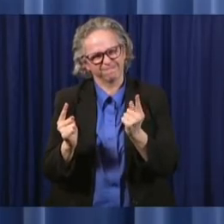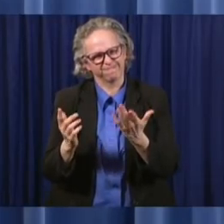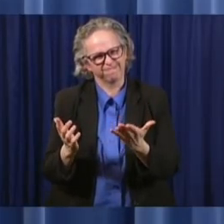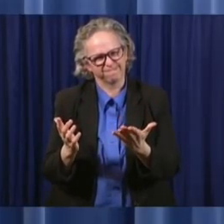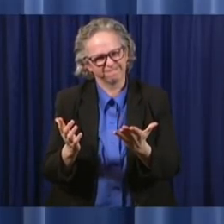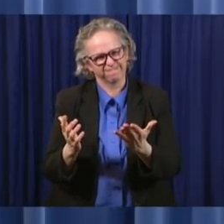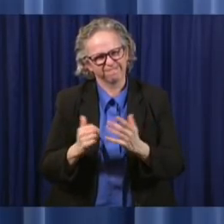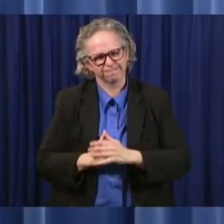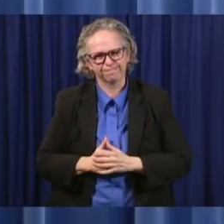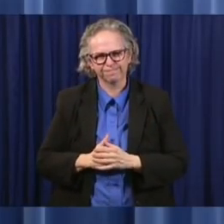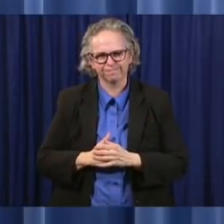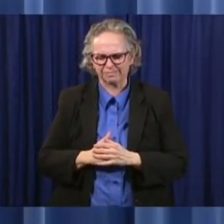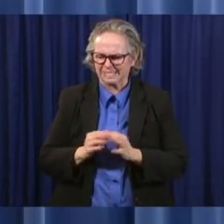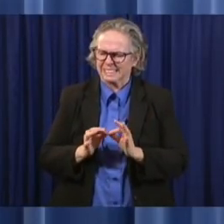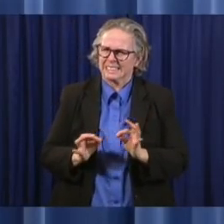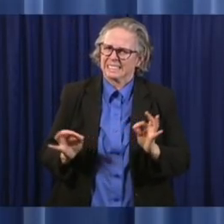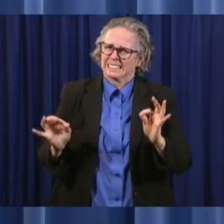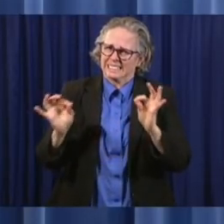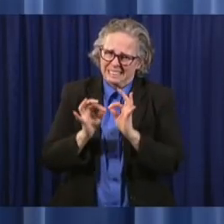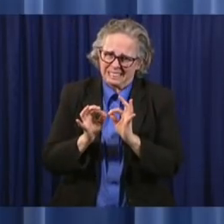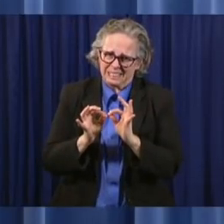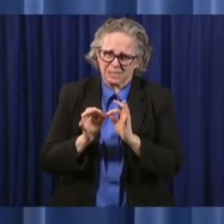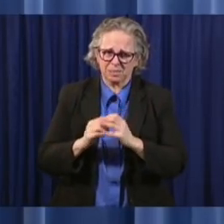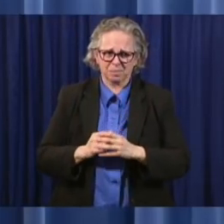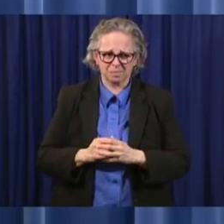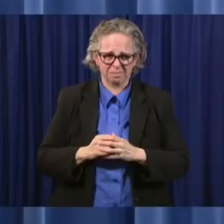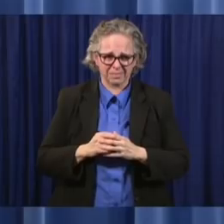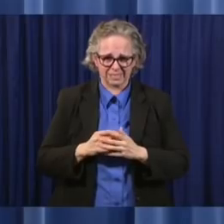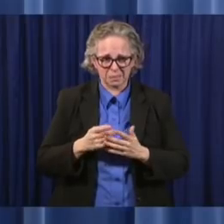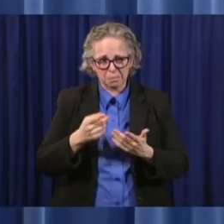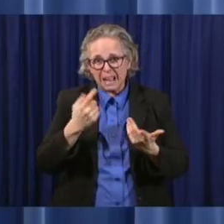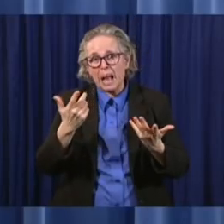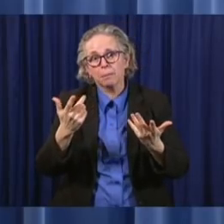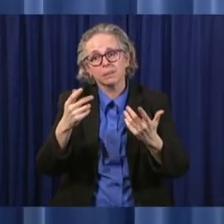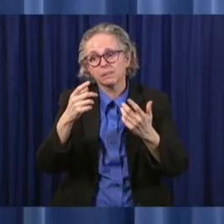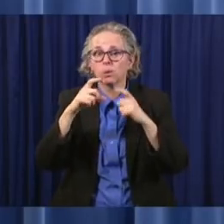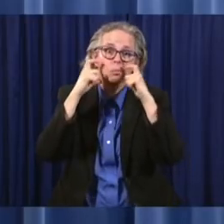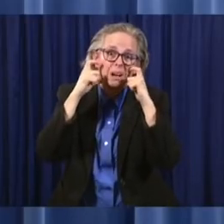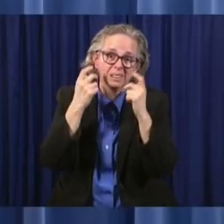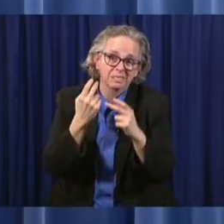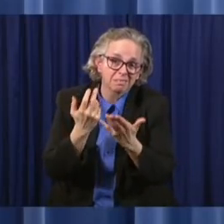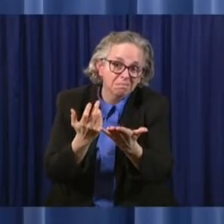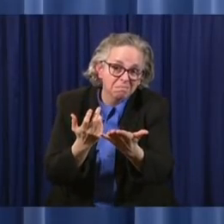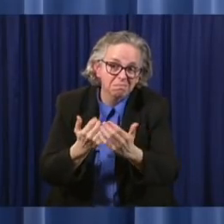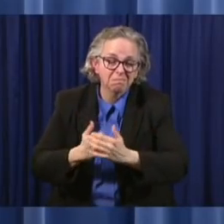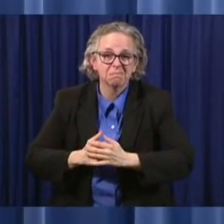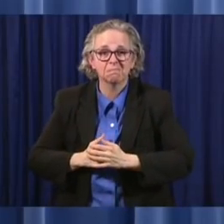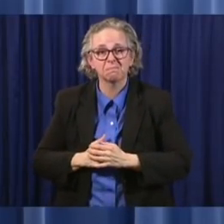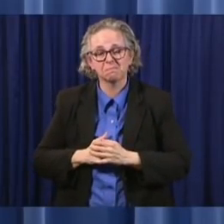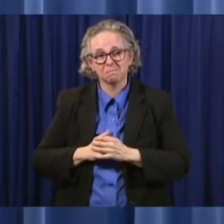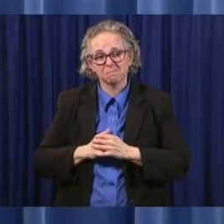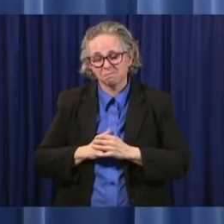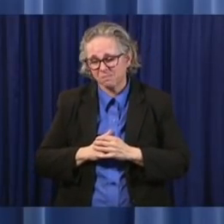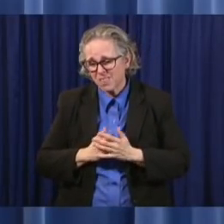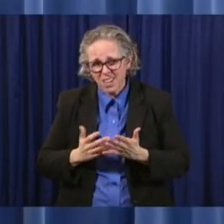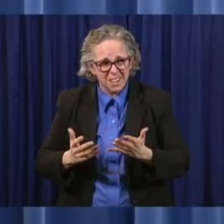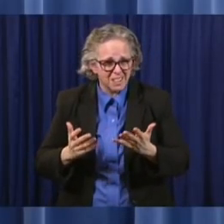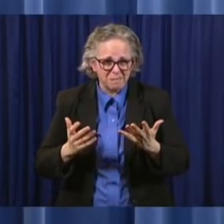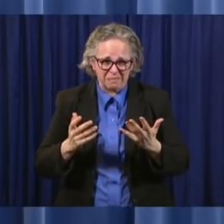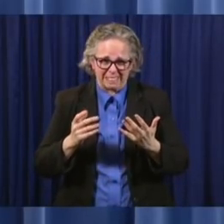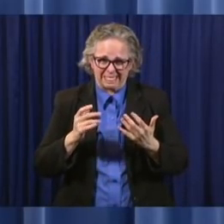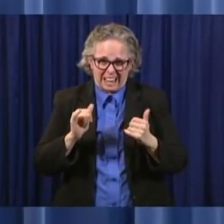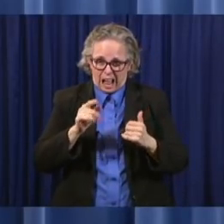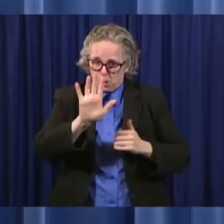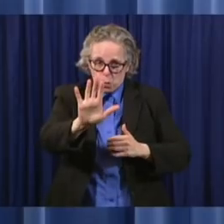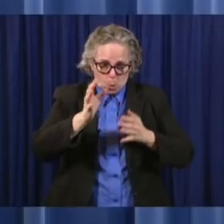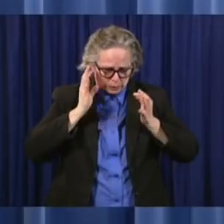important, when possible, to wear a mask. This is going to determine,